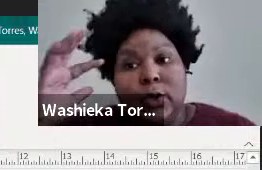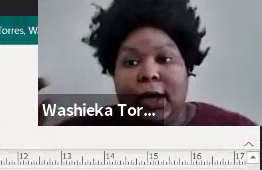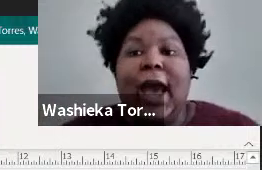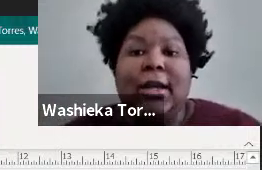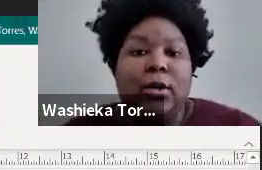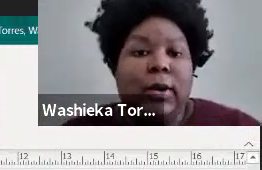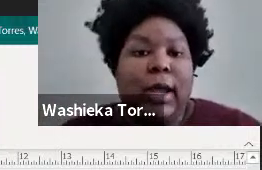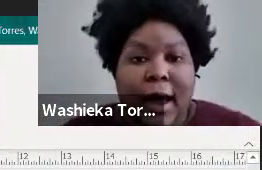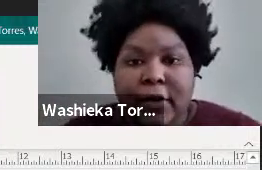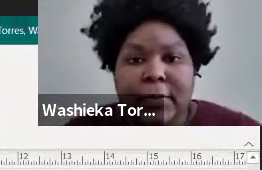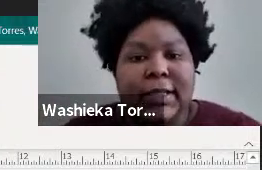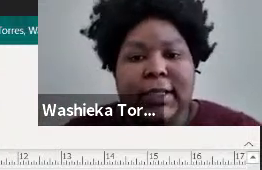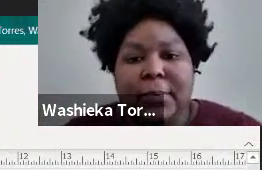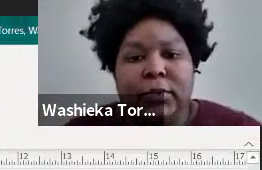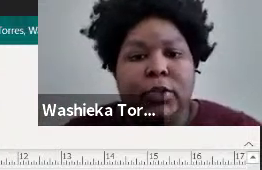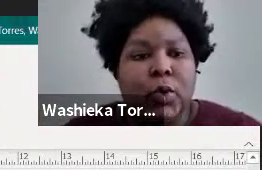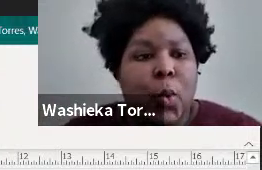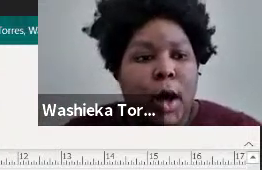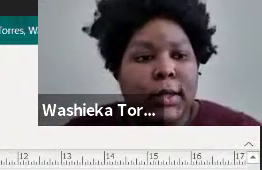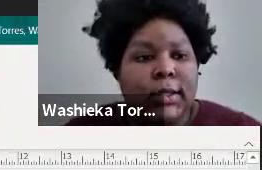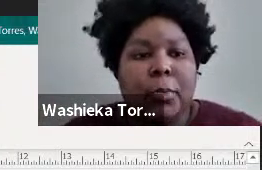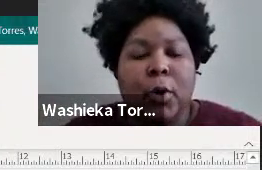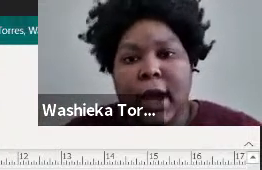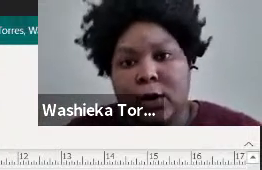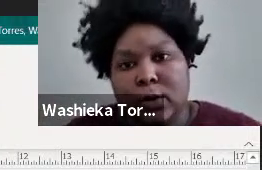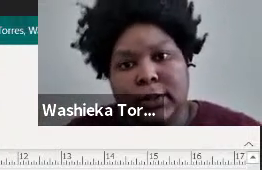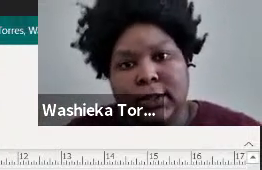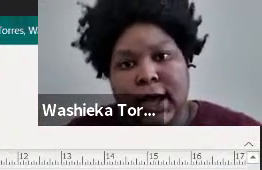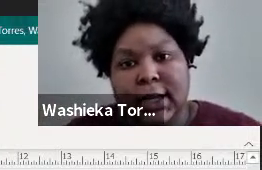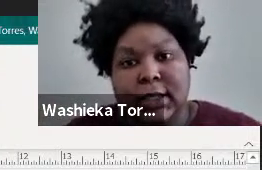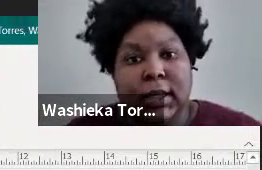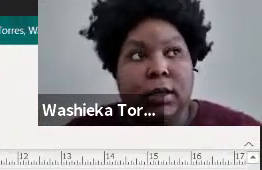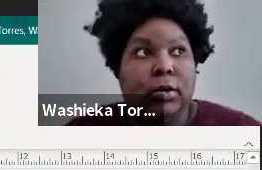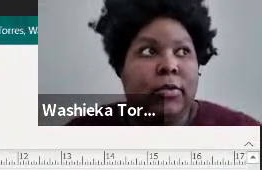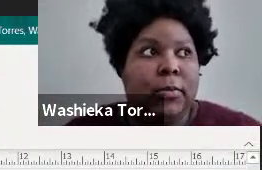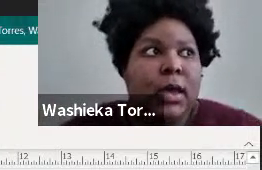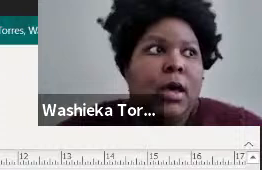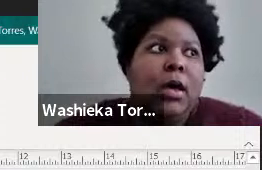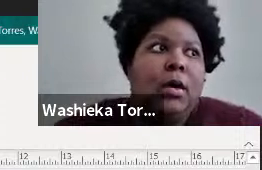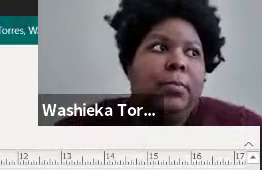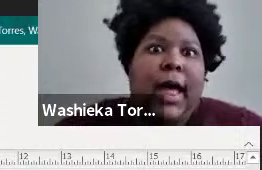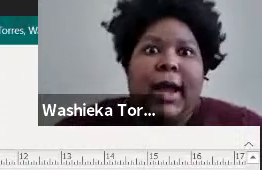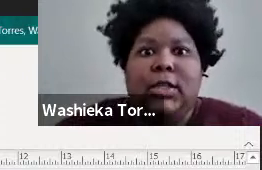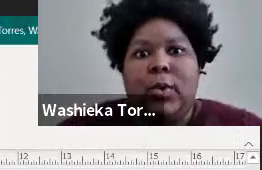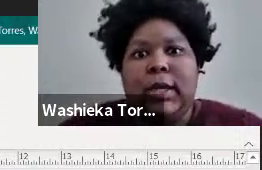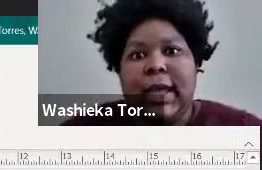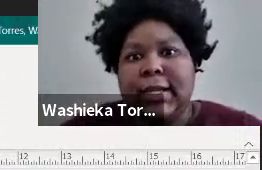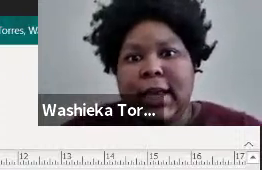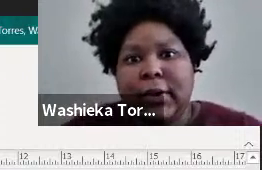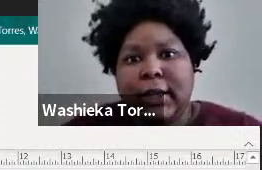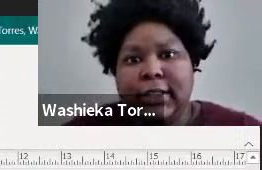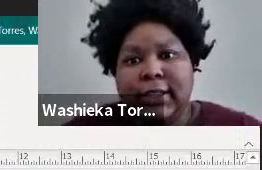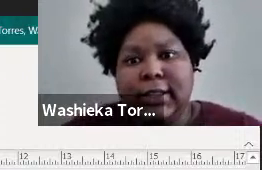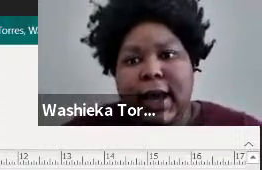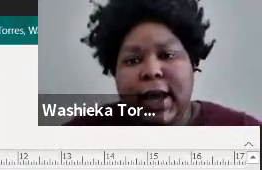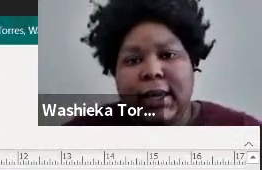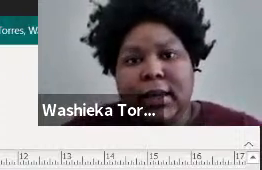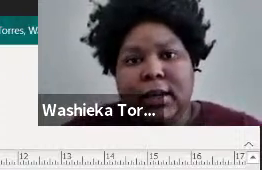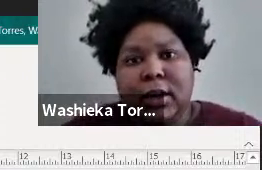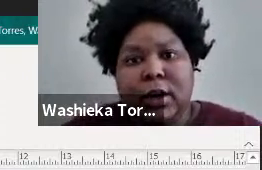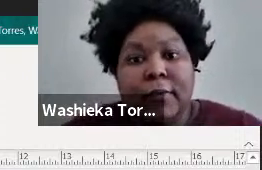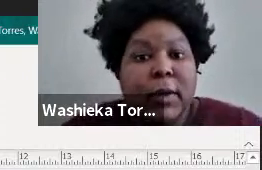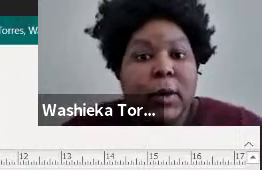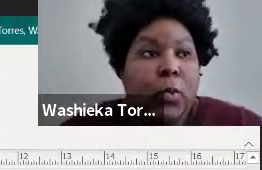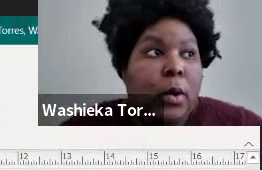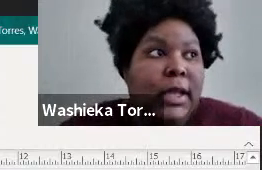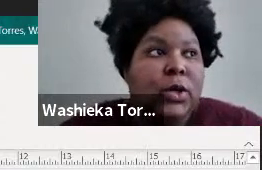contribute to the guide. You don't have to be disabled to want a more equitable society, just like you don't have to be Black to want an anti-racist society.